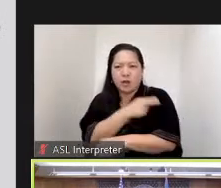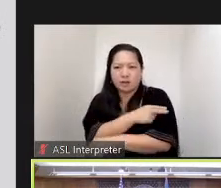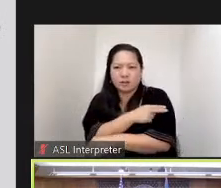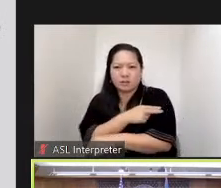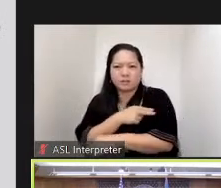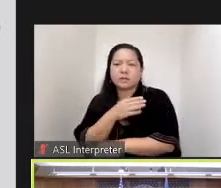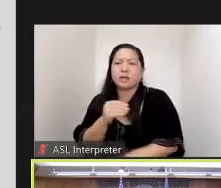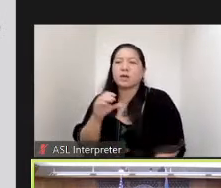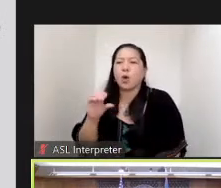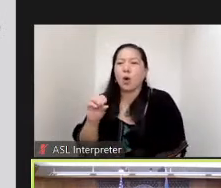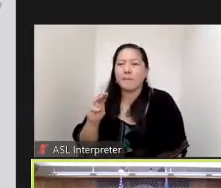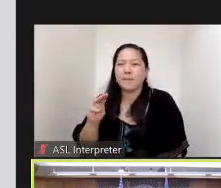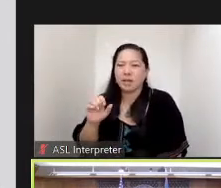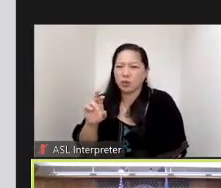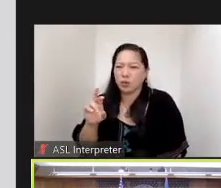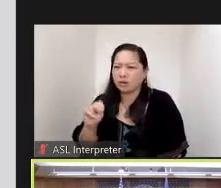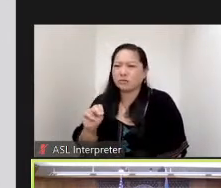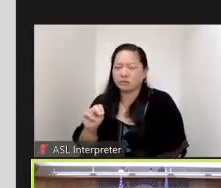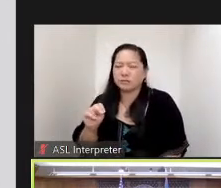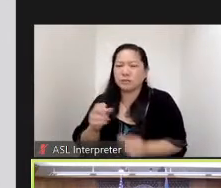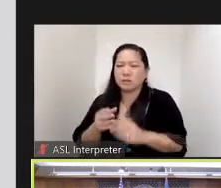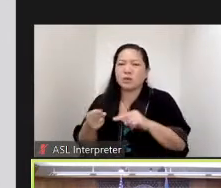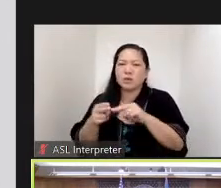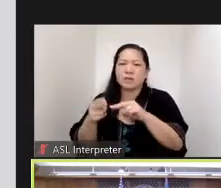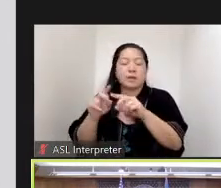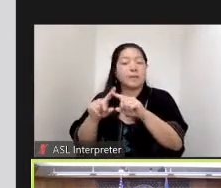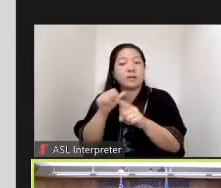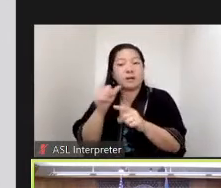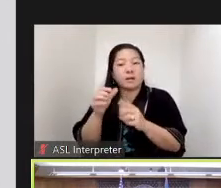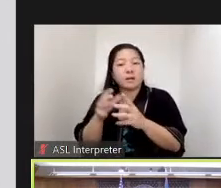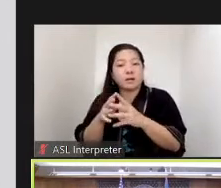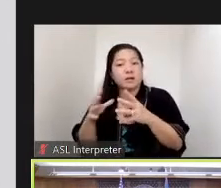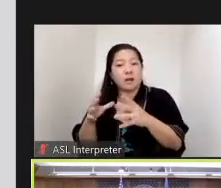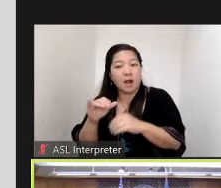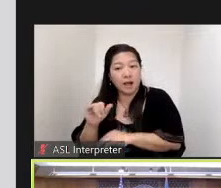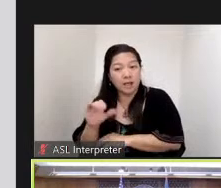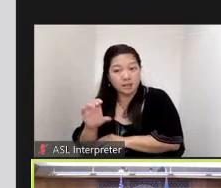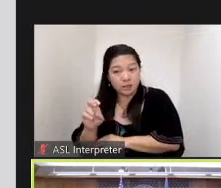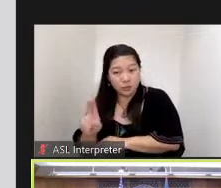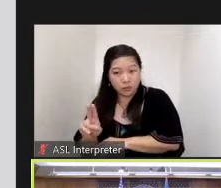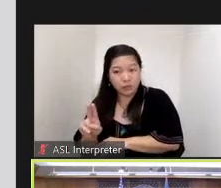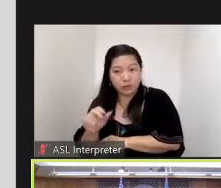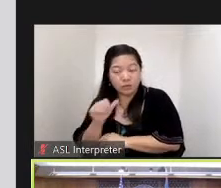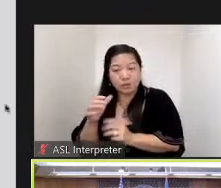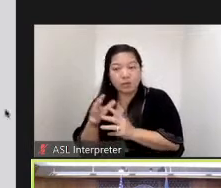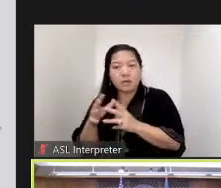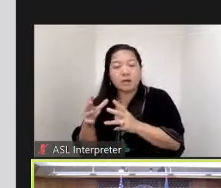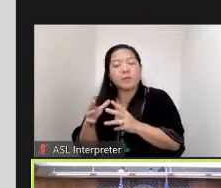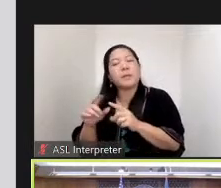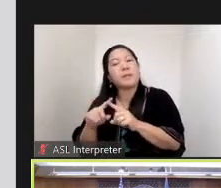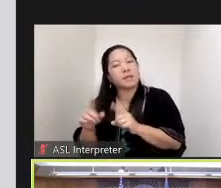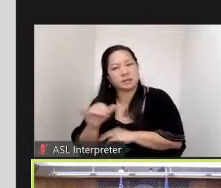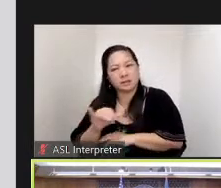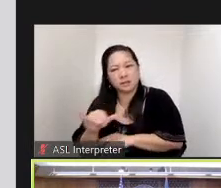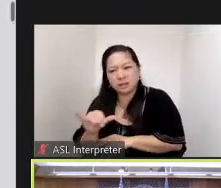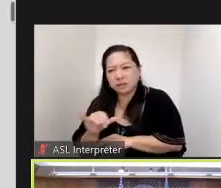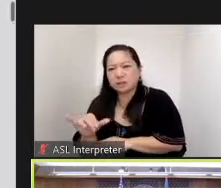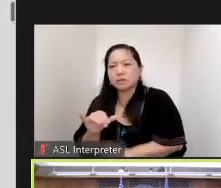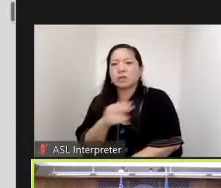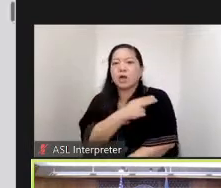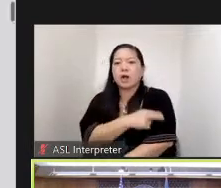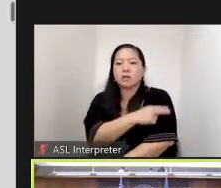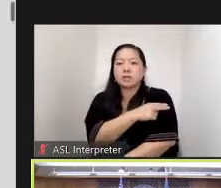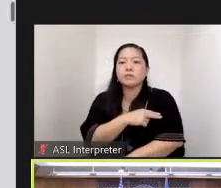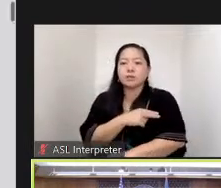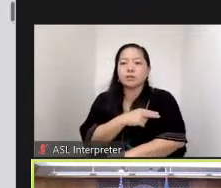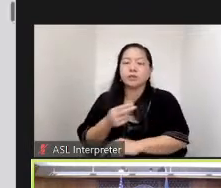the ICU. But we still see, look at the hospitalization, that still was very high, but the ICU was